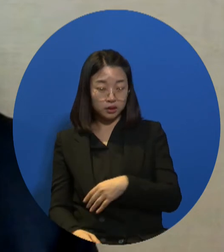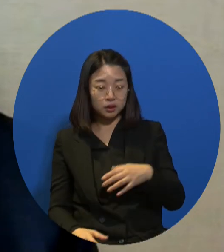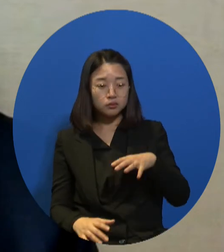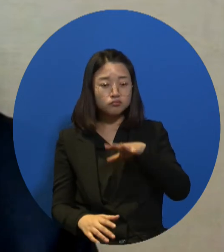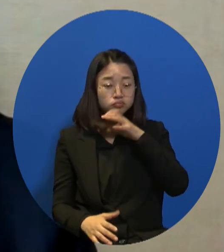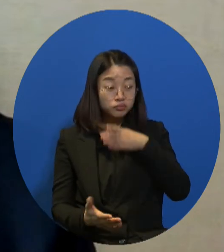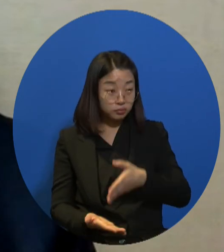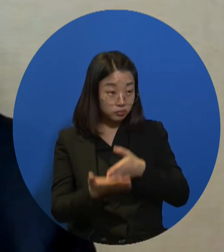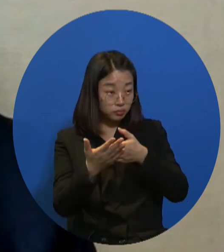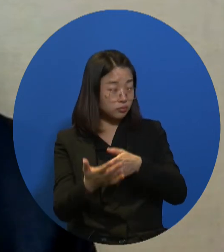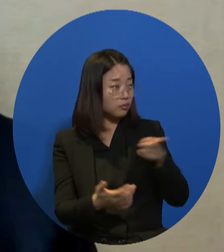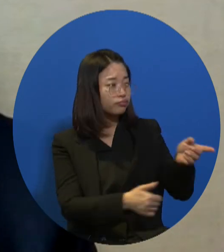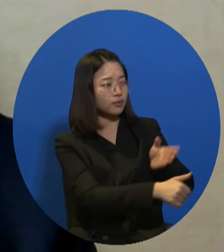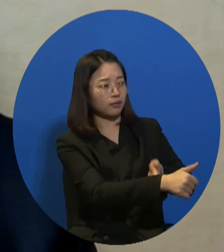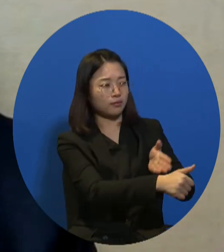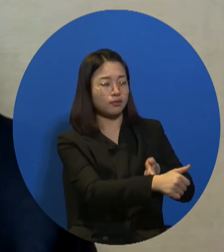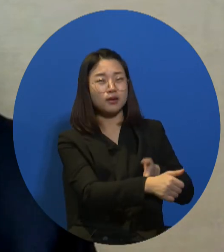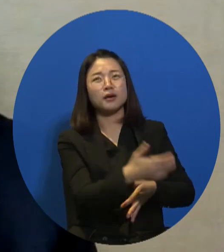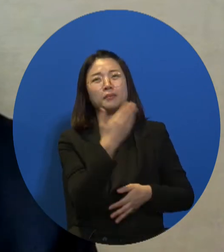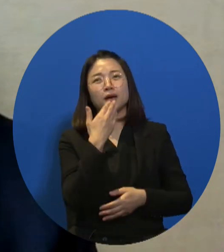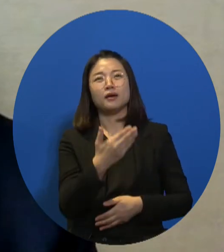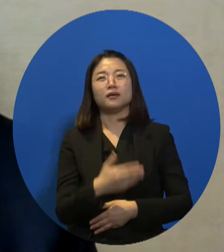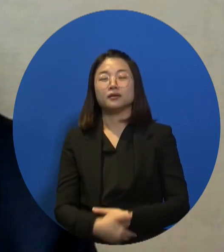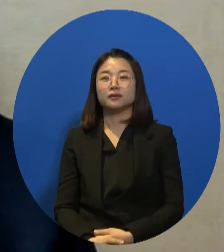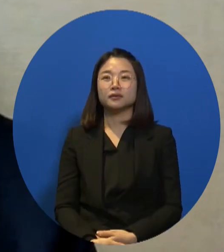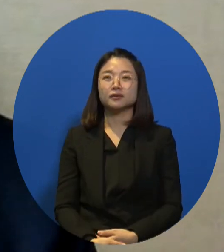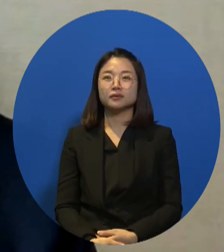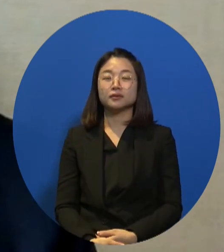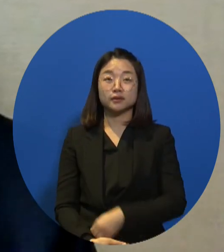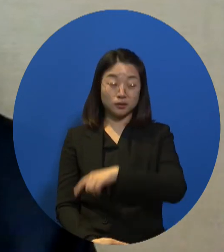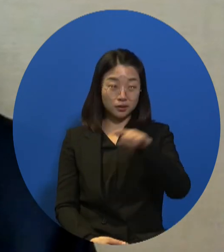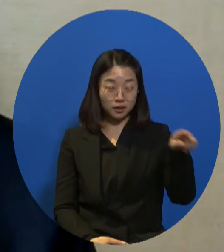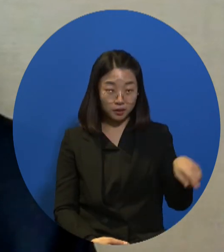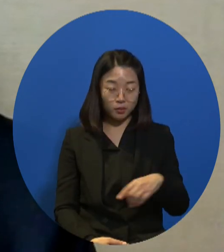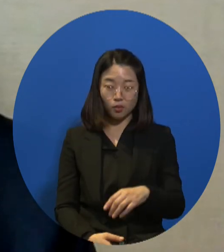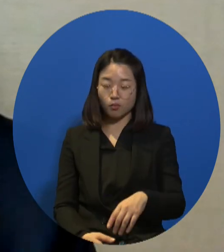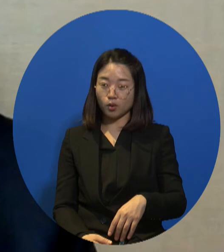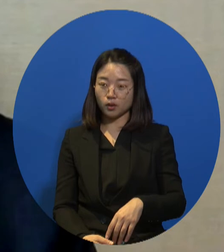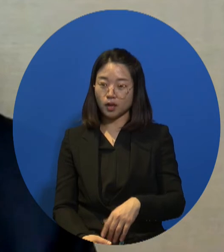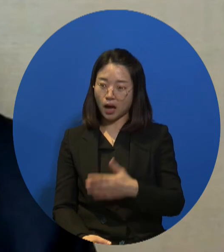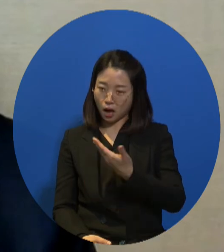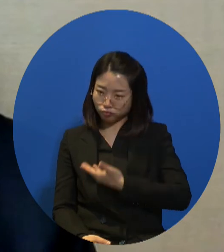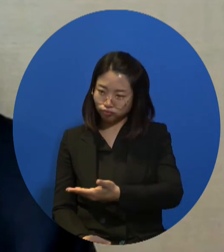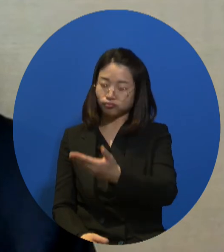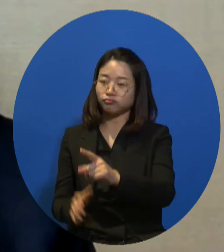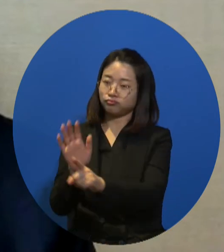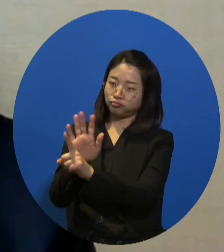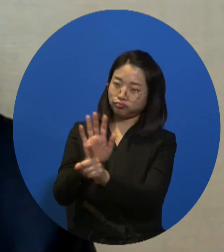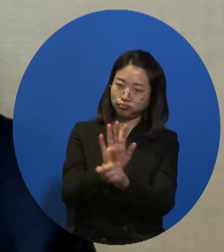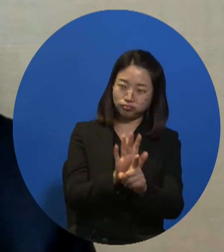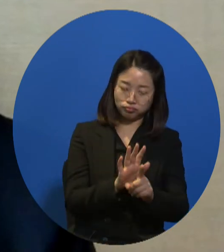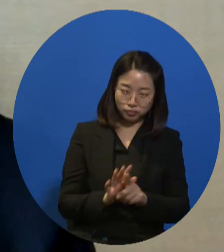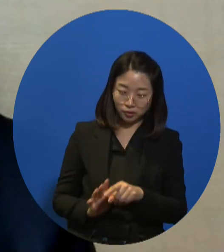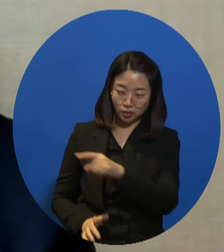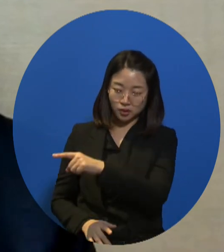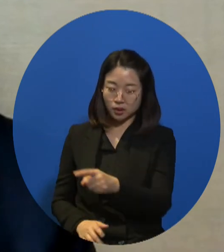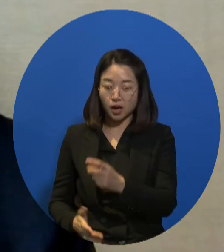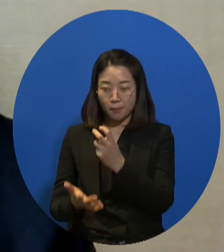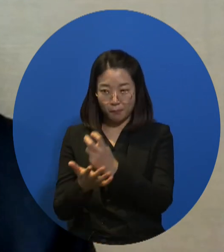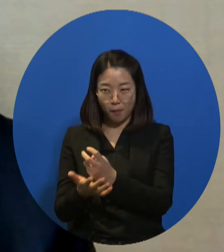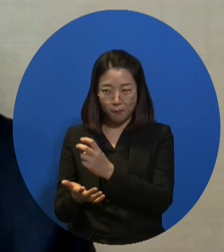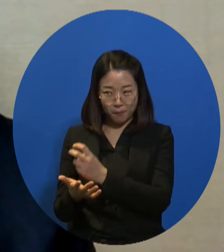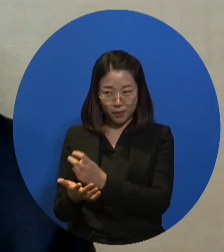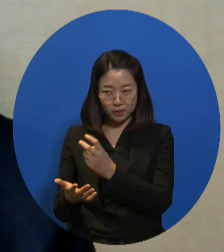processes have been exhausted, then individuals should be informed. They need to know that they can go to